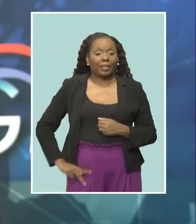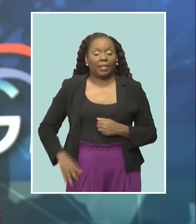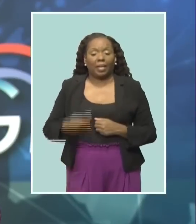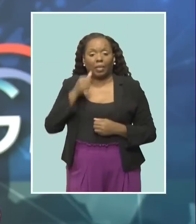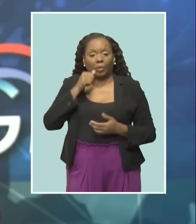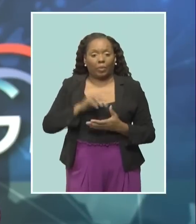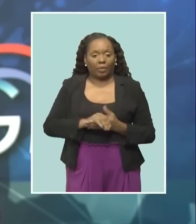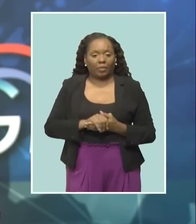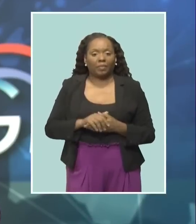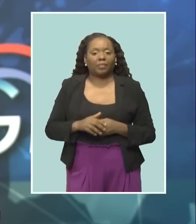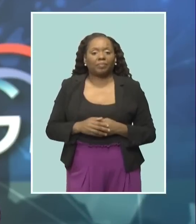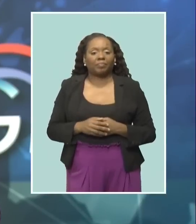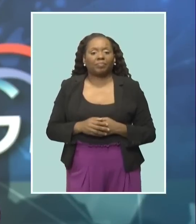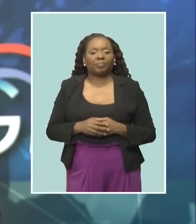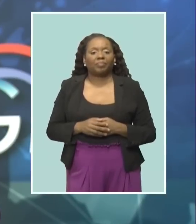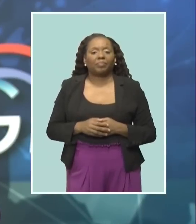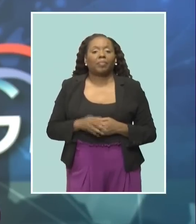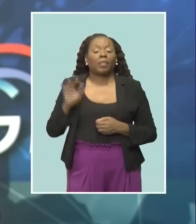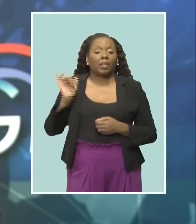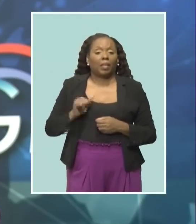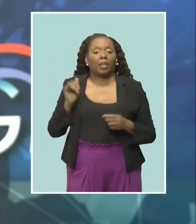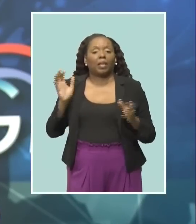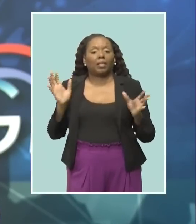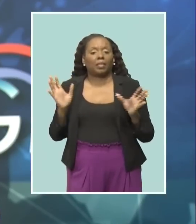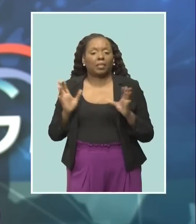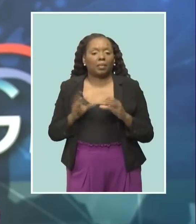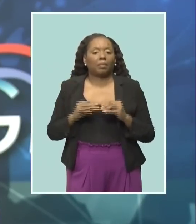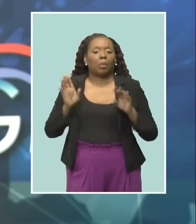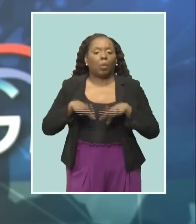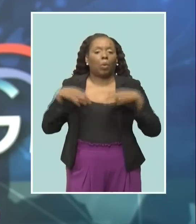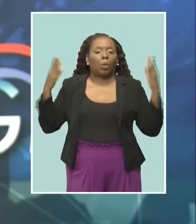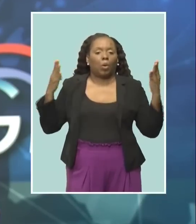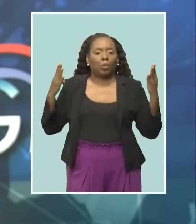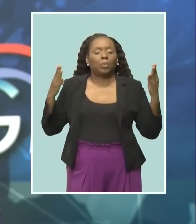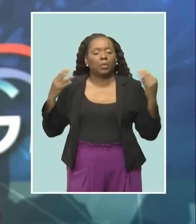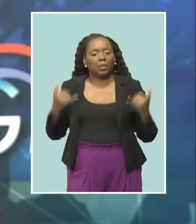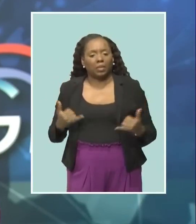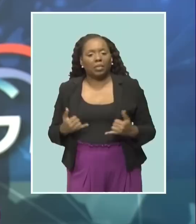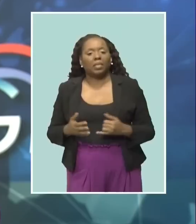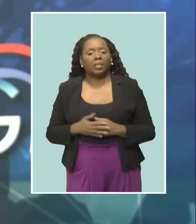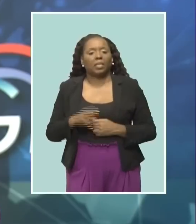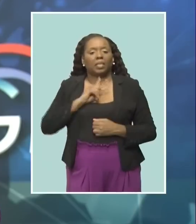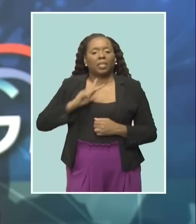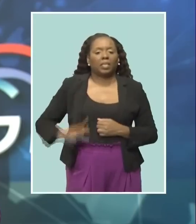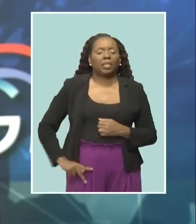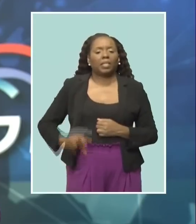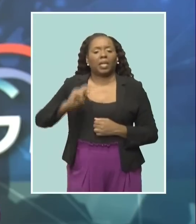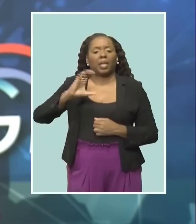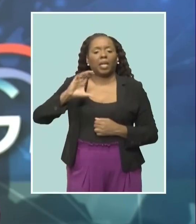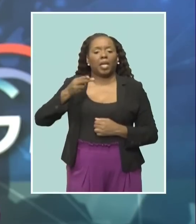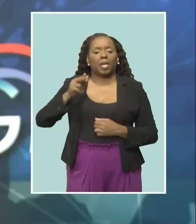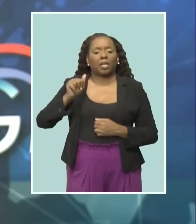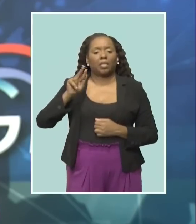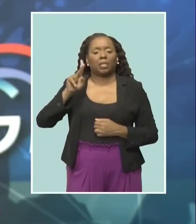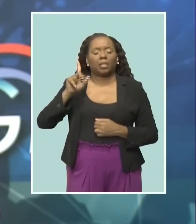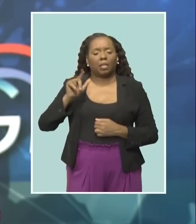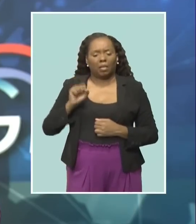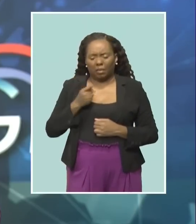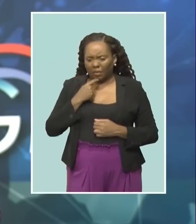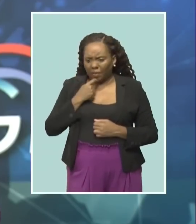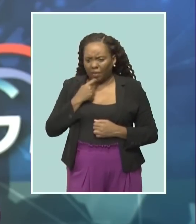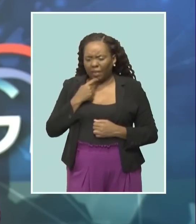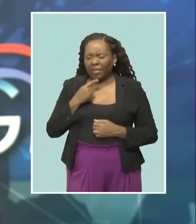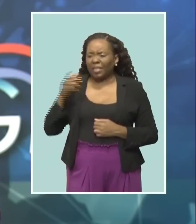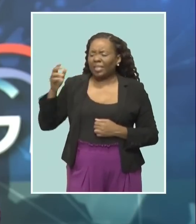Meanwhile, the Commonwealth Heads of Government Summit opened with King Charles telling the organization it should acknowledge its painful history